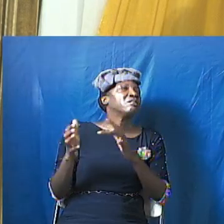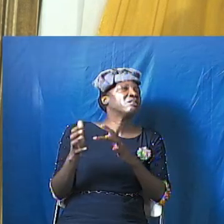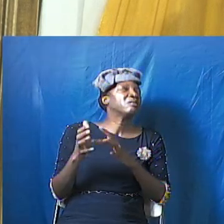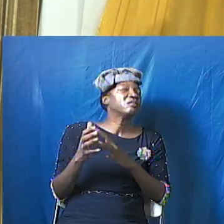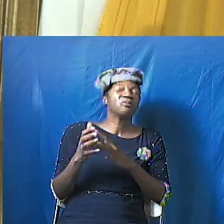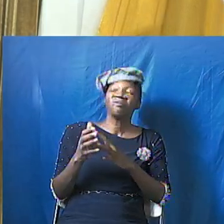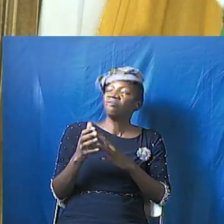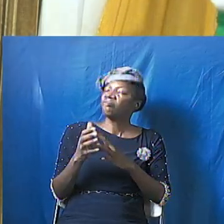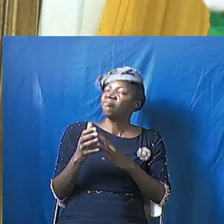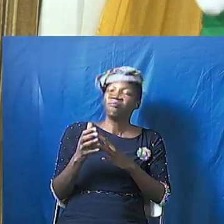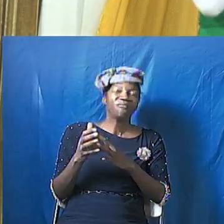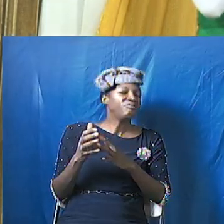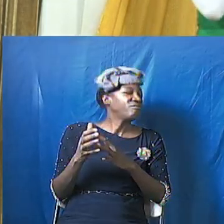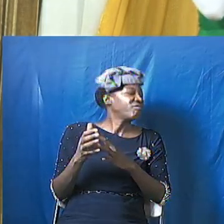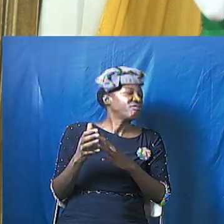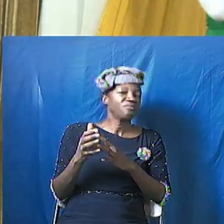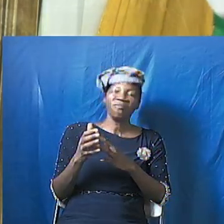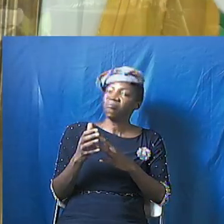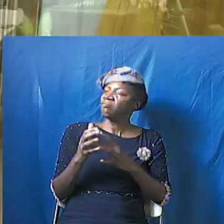Jesus.